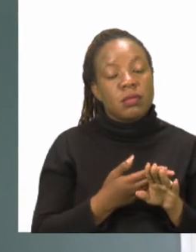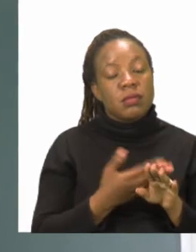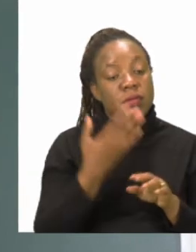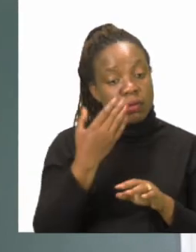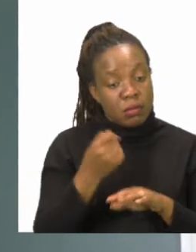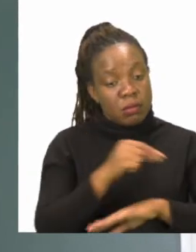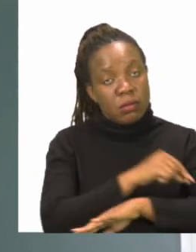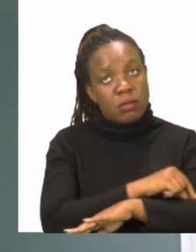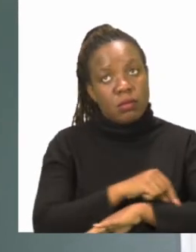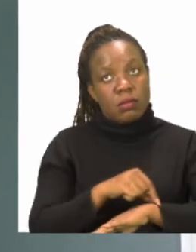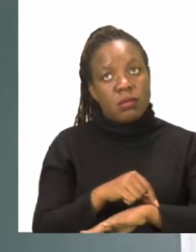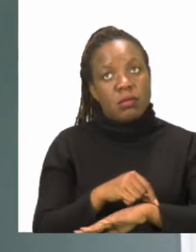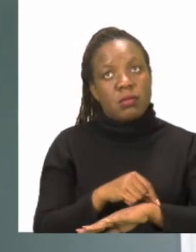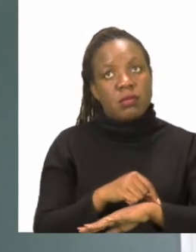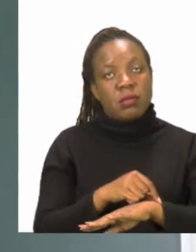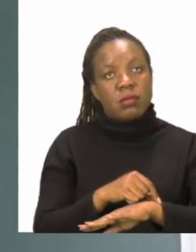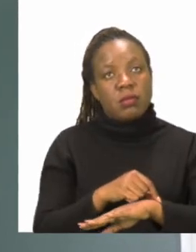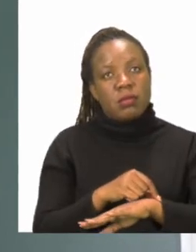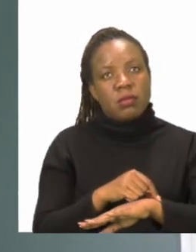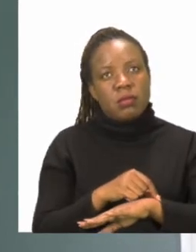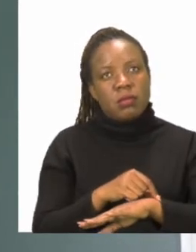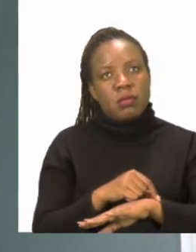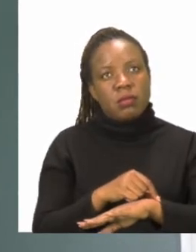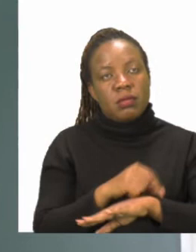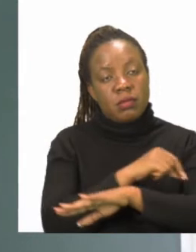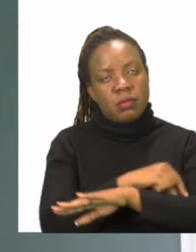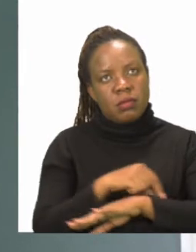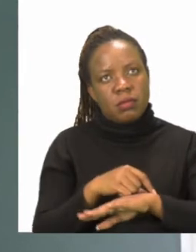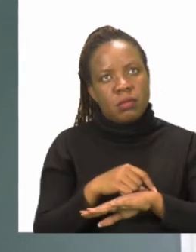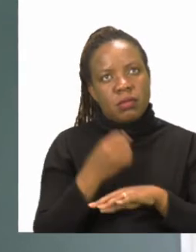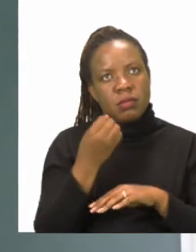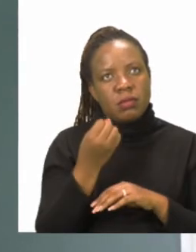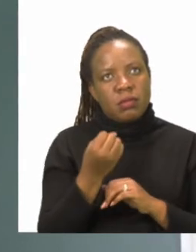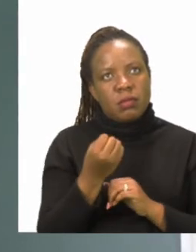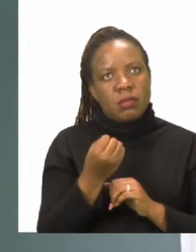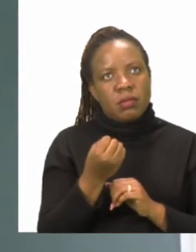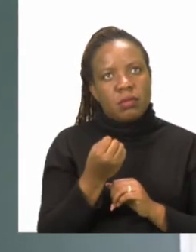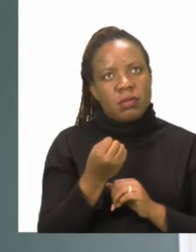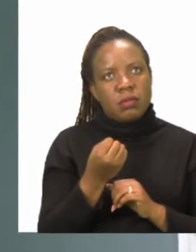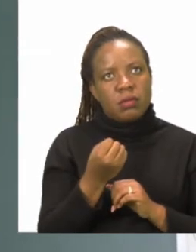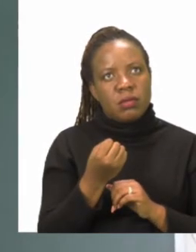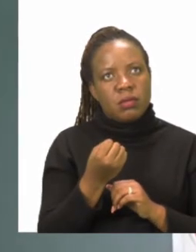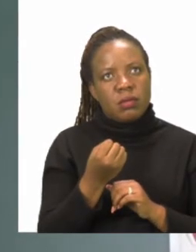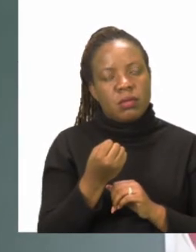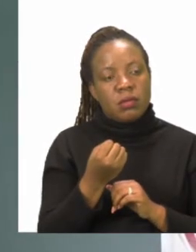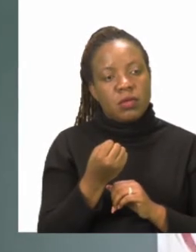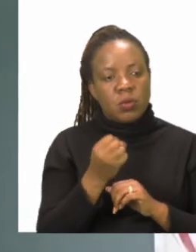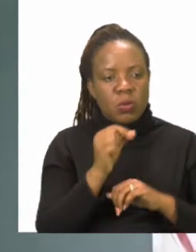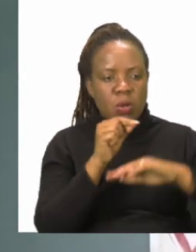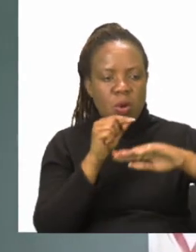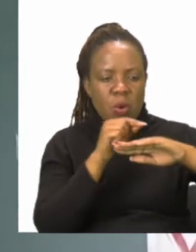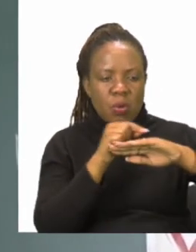ruler, okay, and on your ruler you will see on the one side you measure